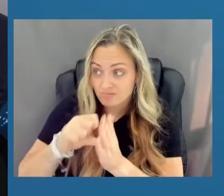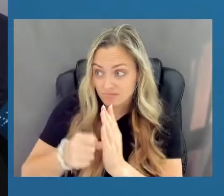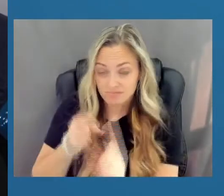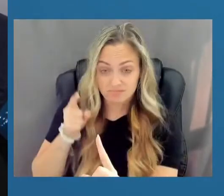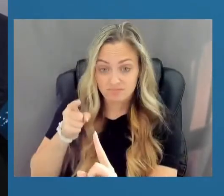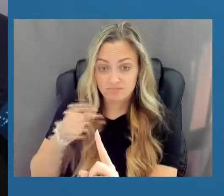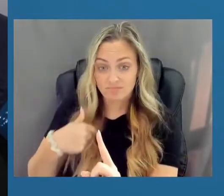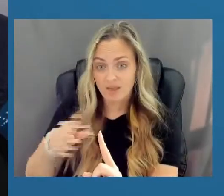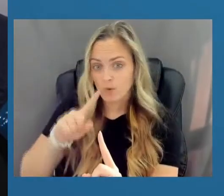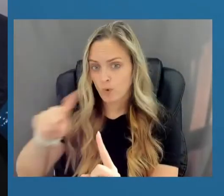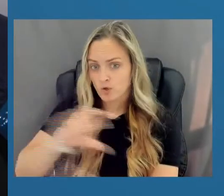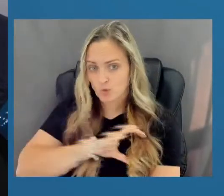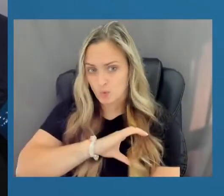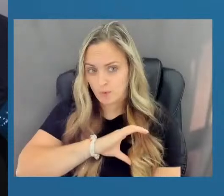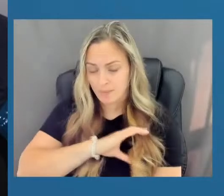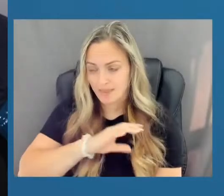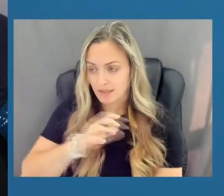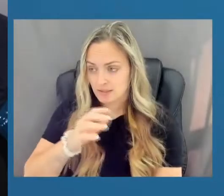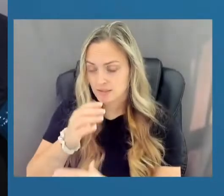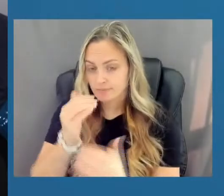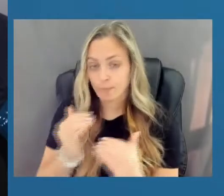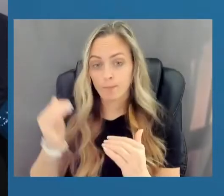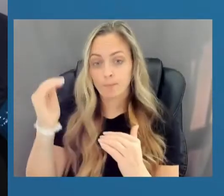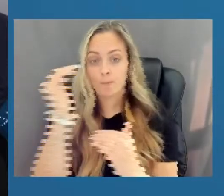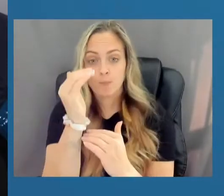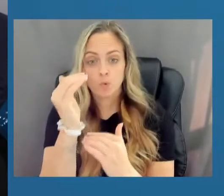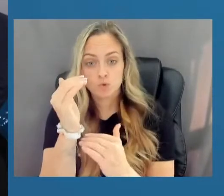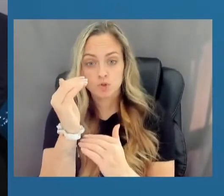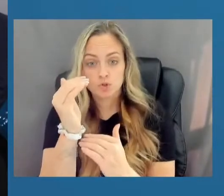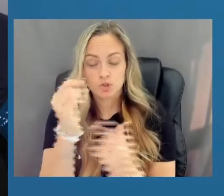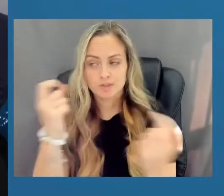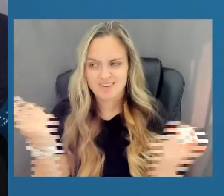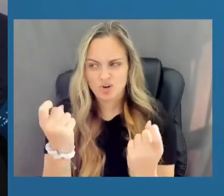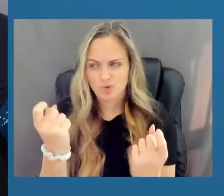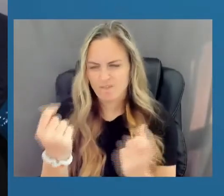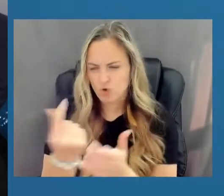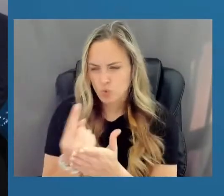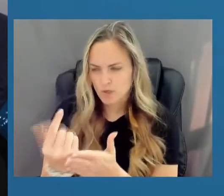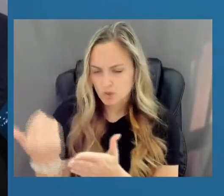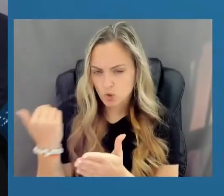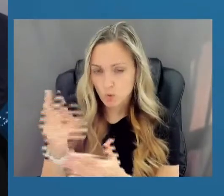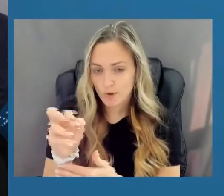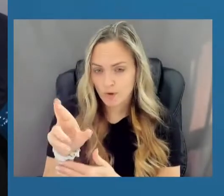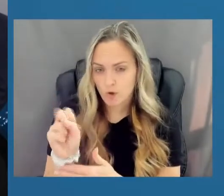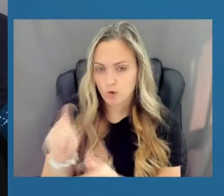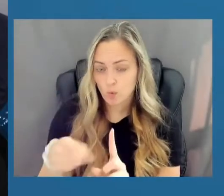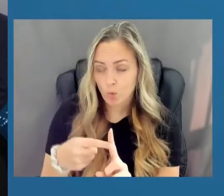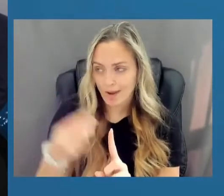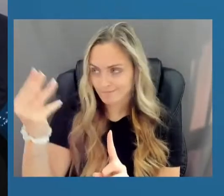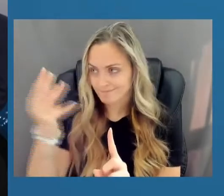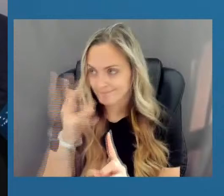at a police promotion ceremony a couple of weeks ago in Yonkers when we got the word that we were losing $3